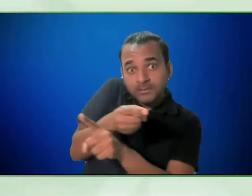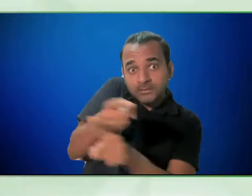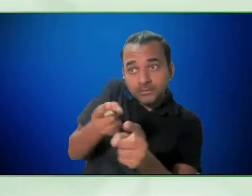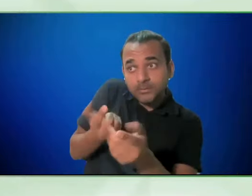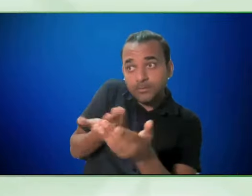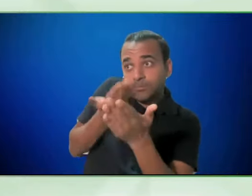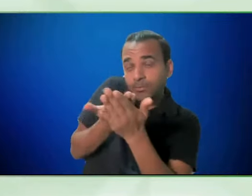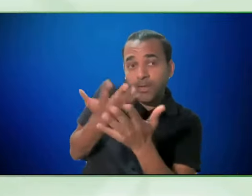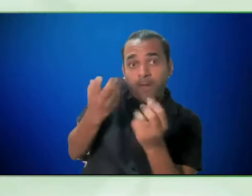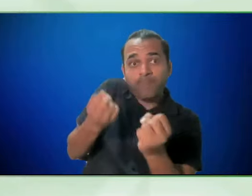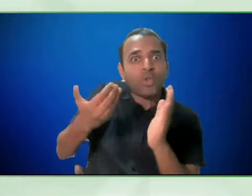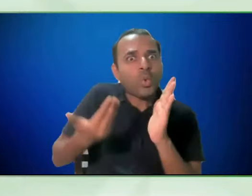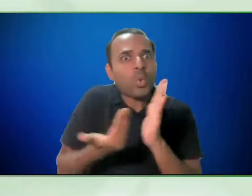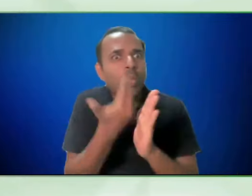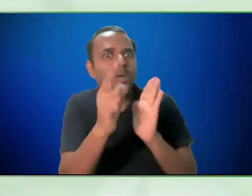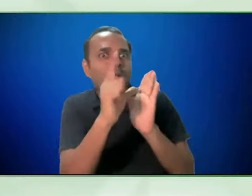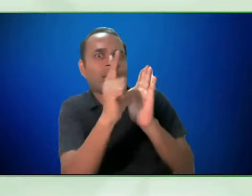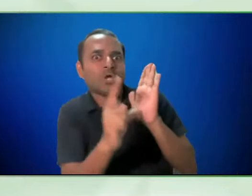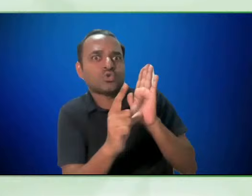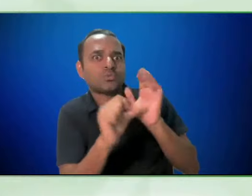framework. So we can see that